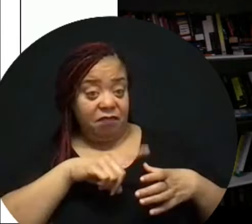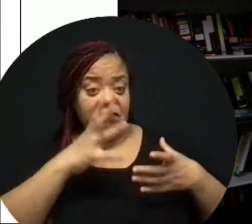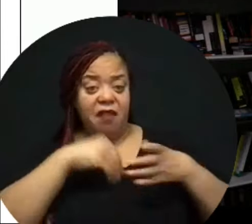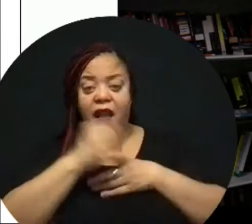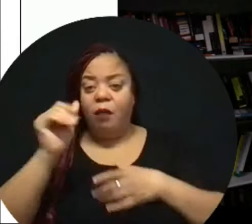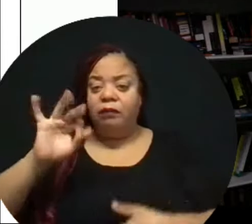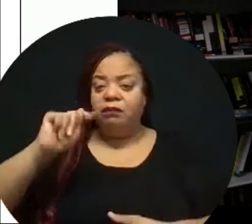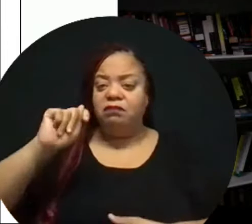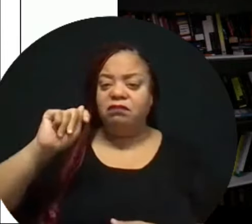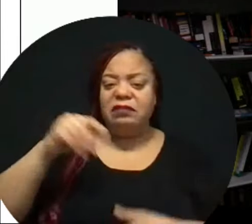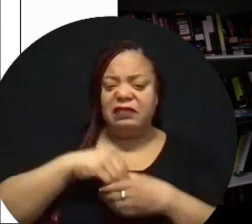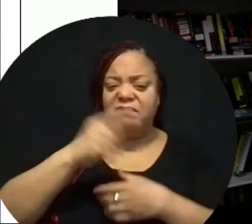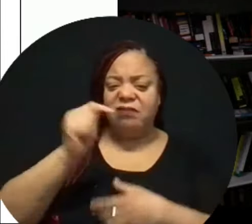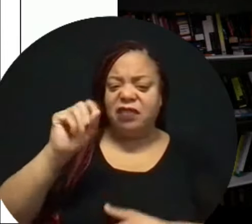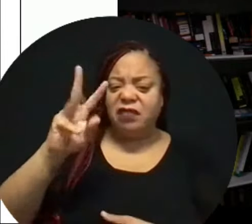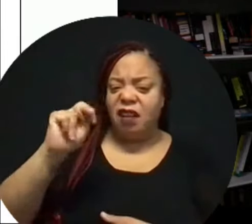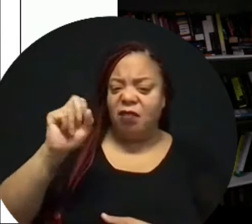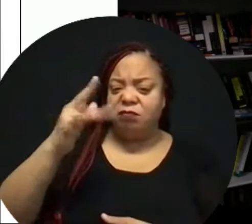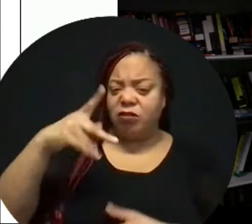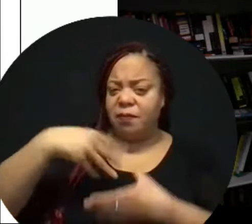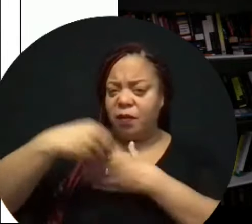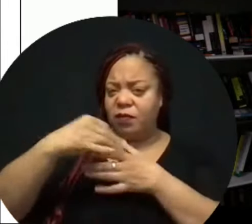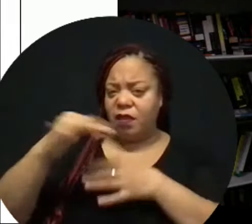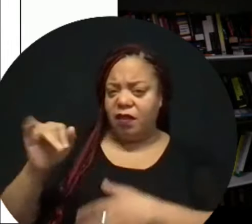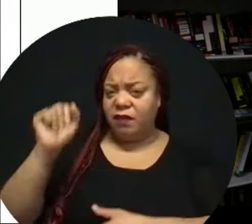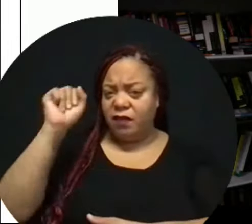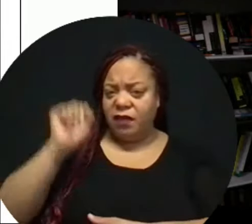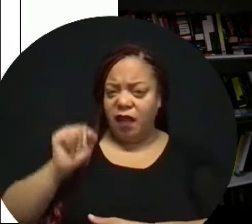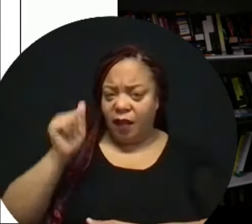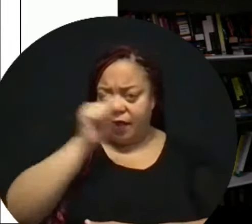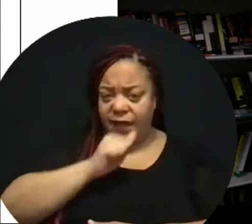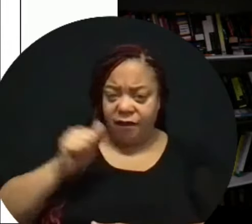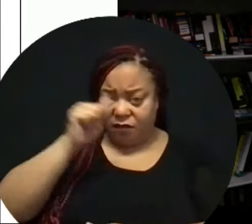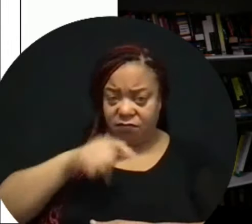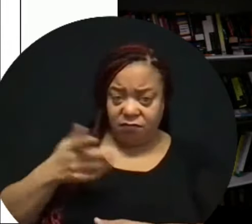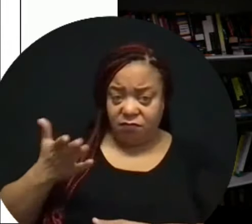doing radical work around,